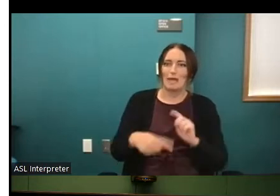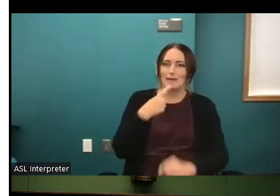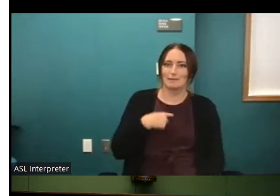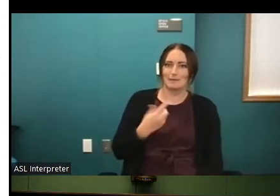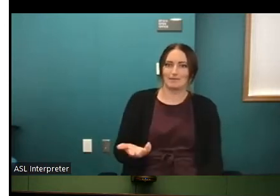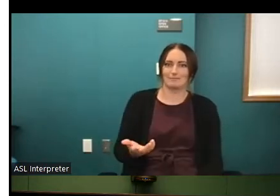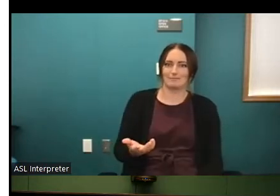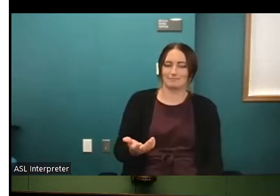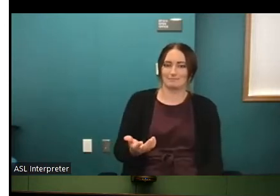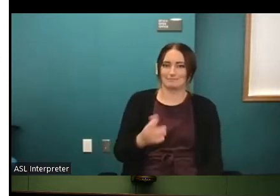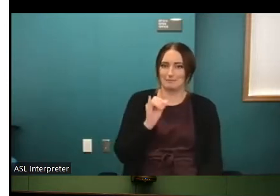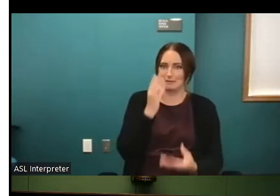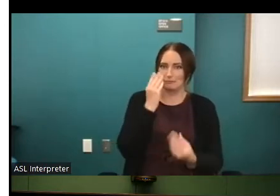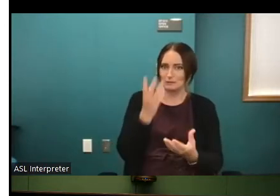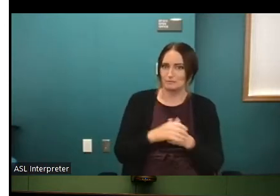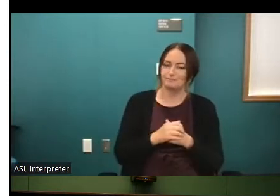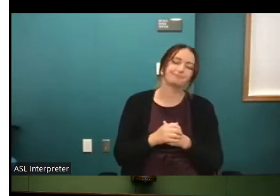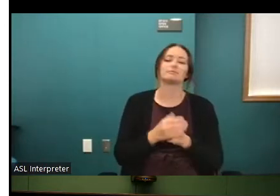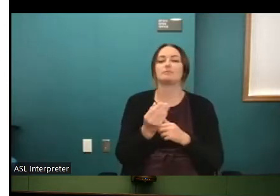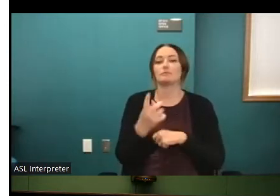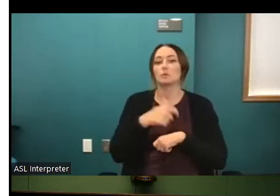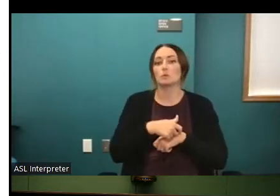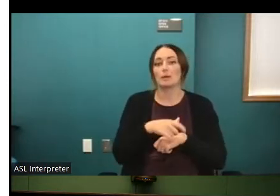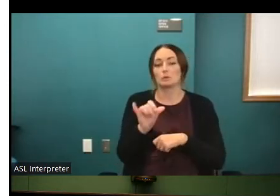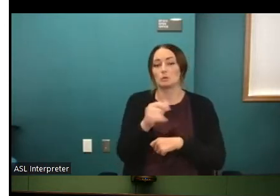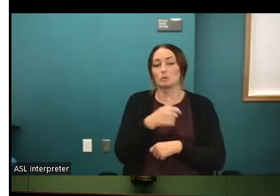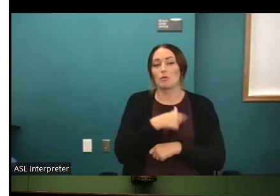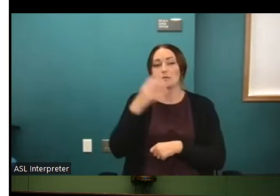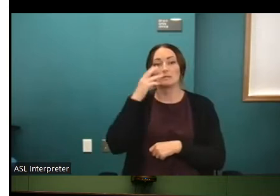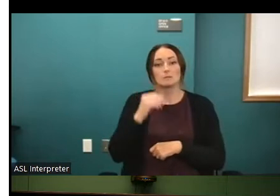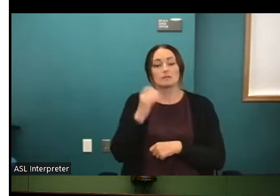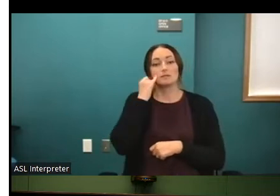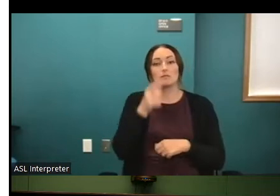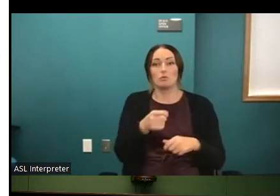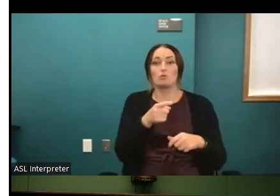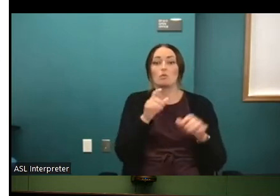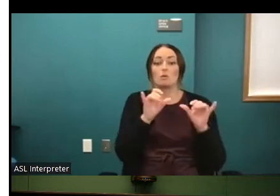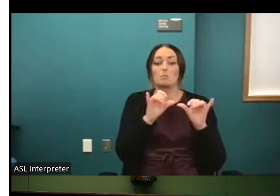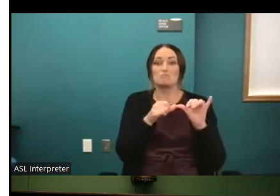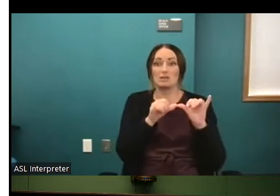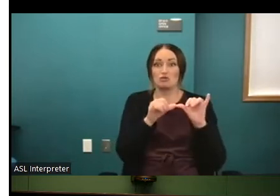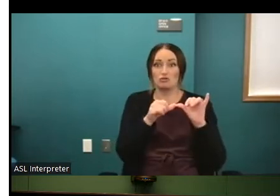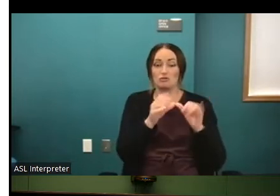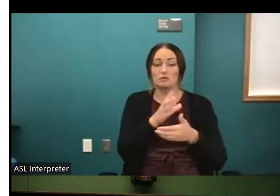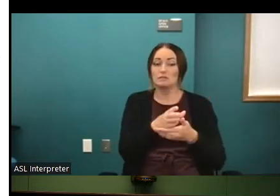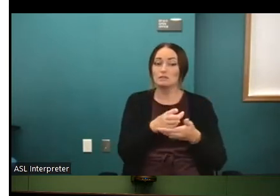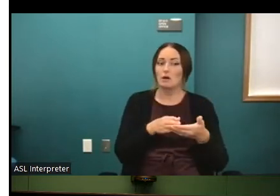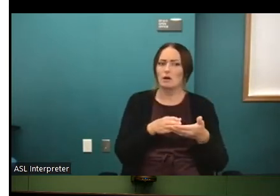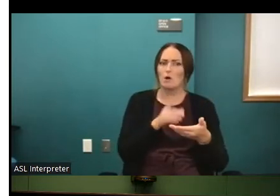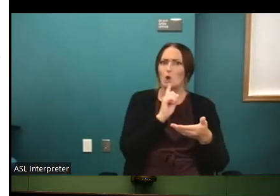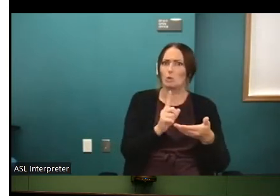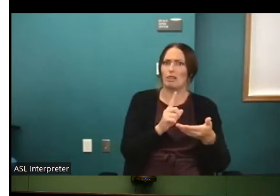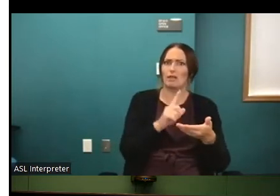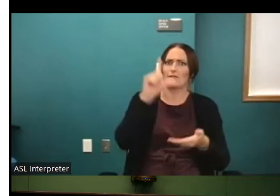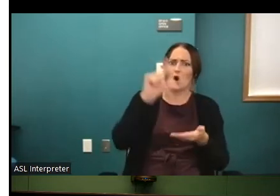things. I've also had it a couple of times where if you actually go in and measure these, some of them really are really far down,